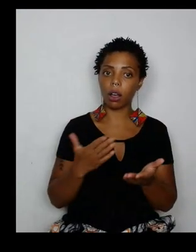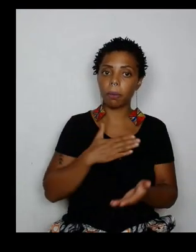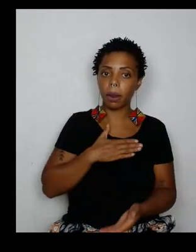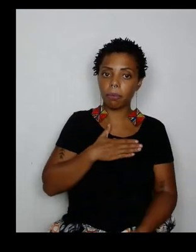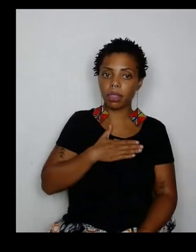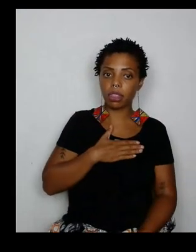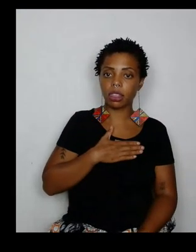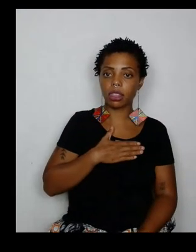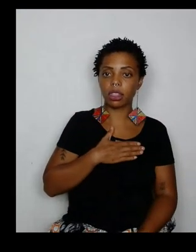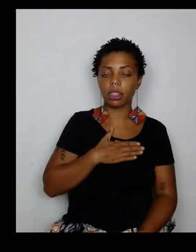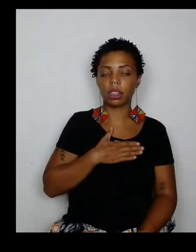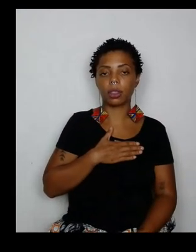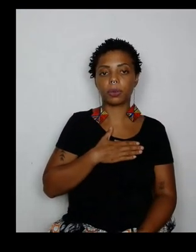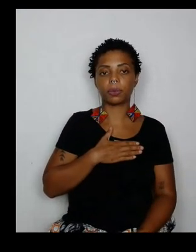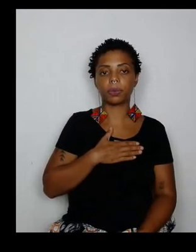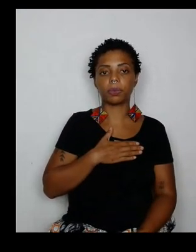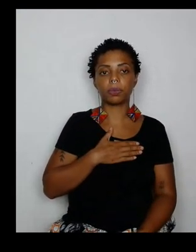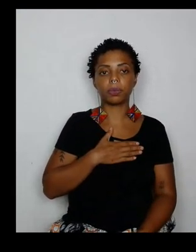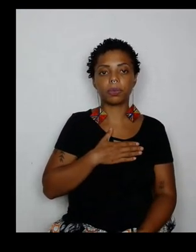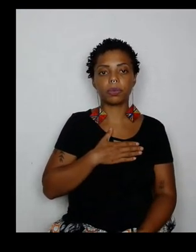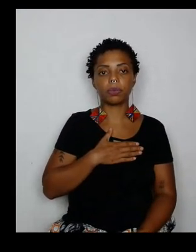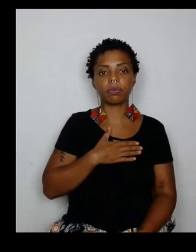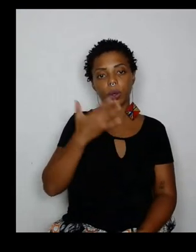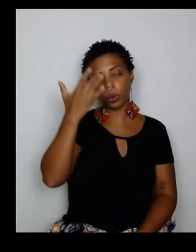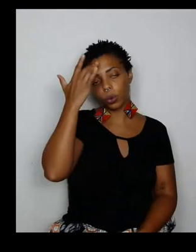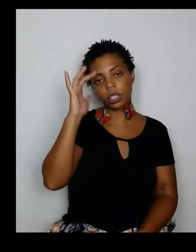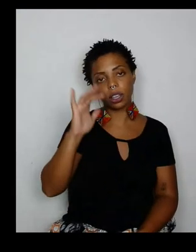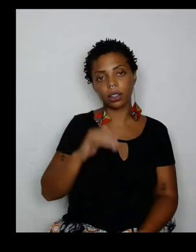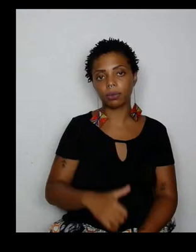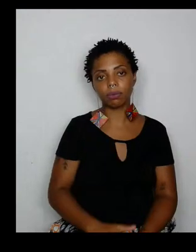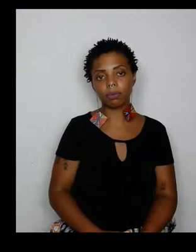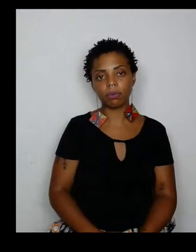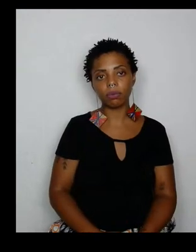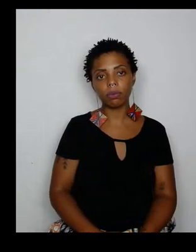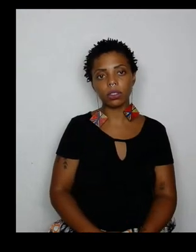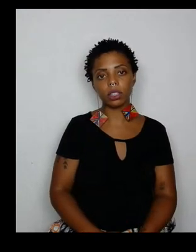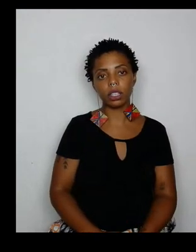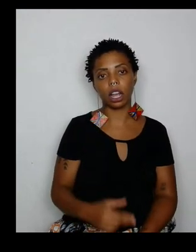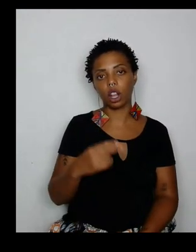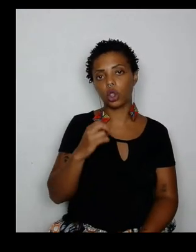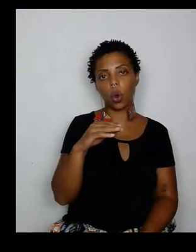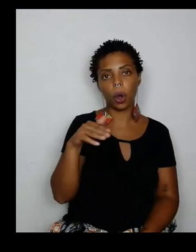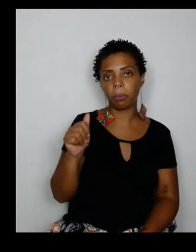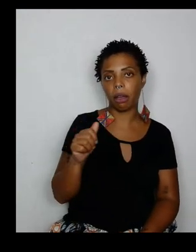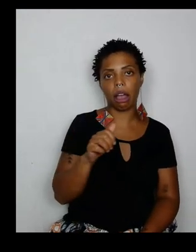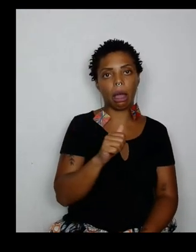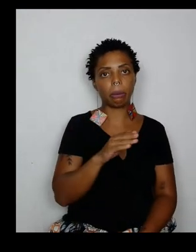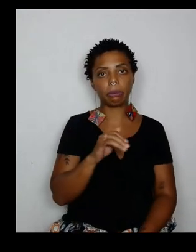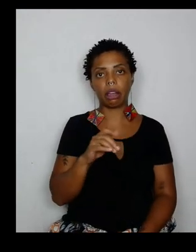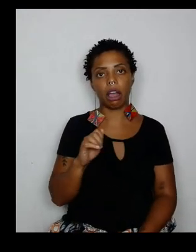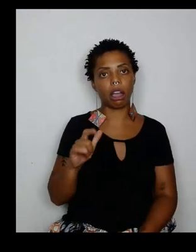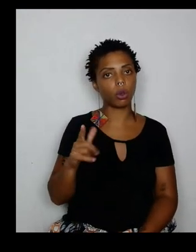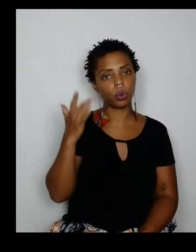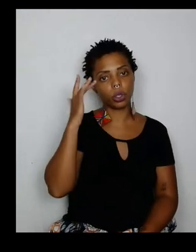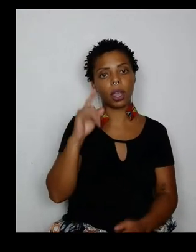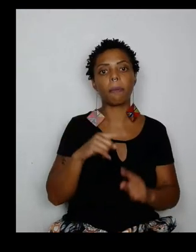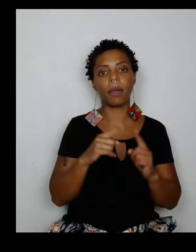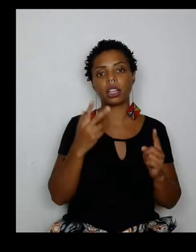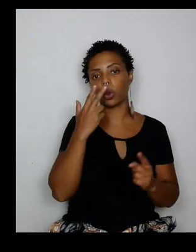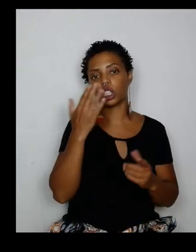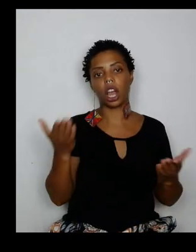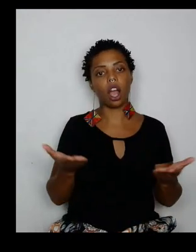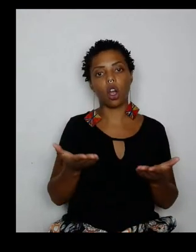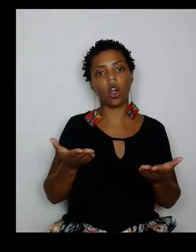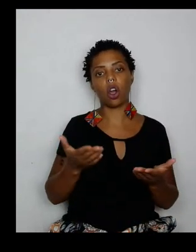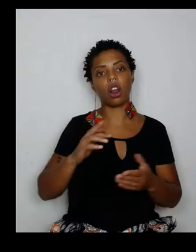don't know whether norma and abigail are on this call but i don't think now is the moment to to to salvage gurgan